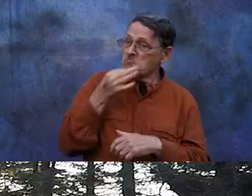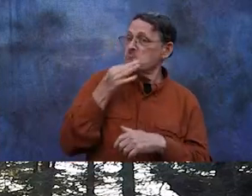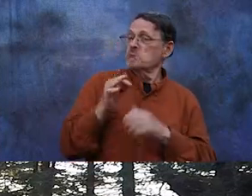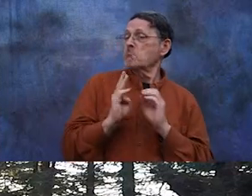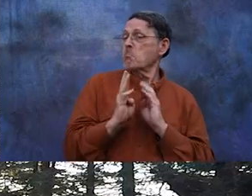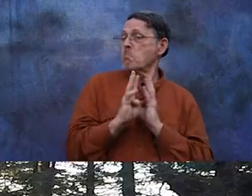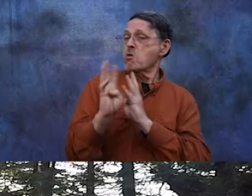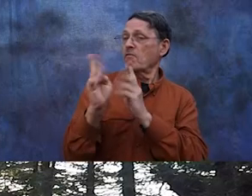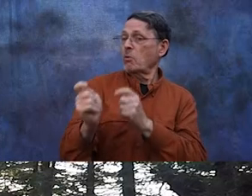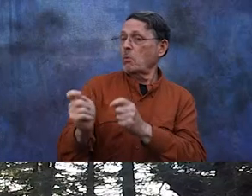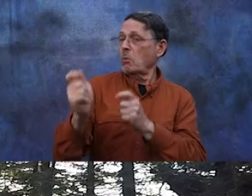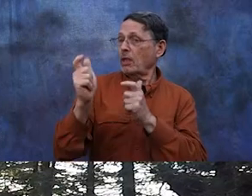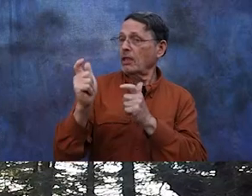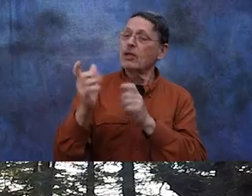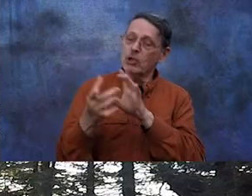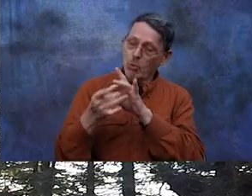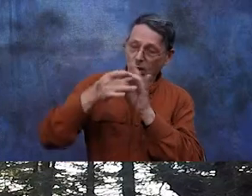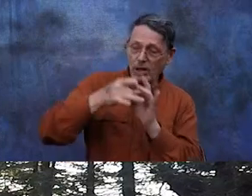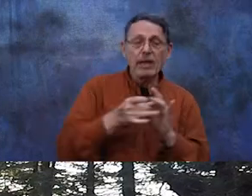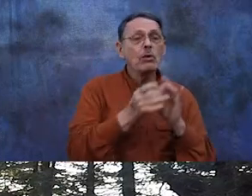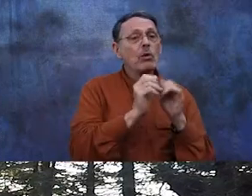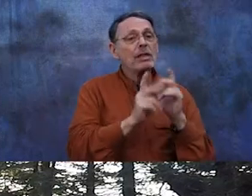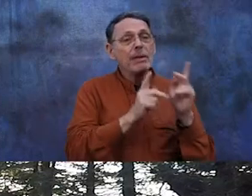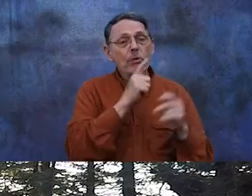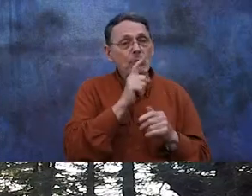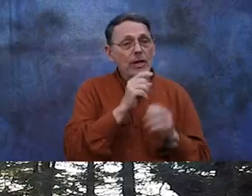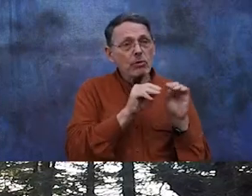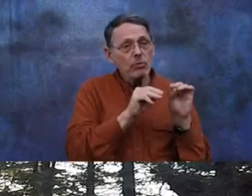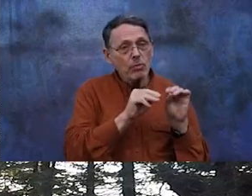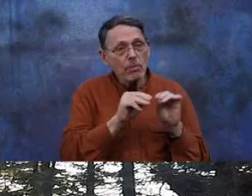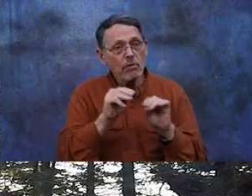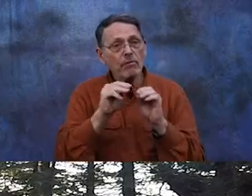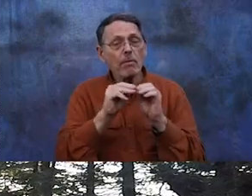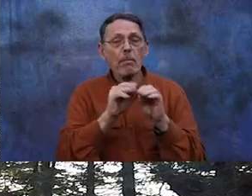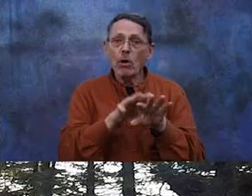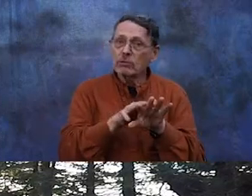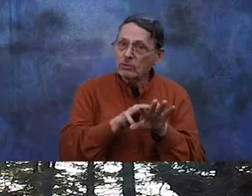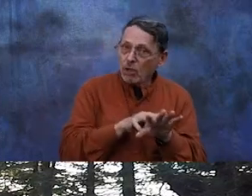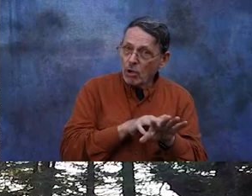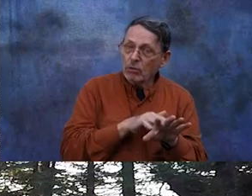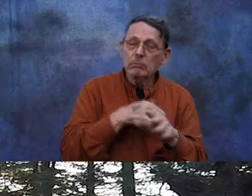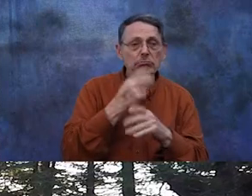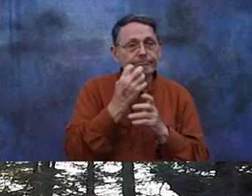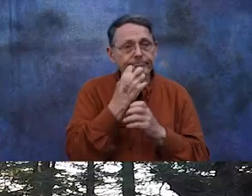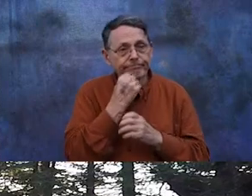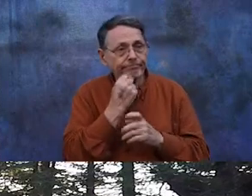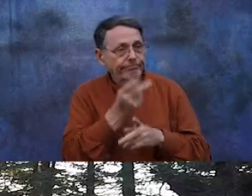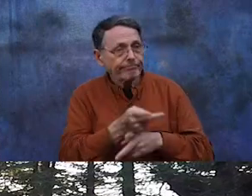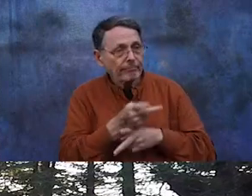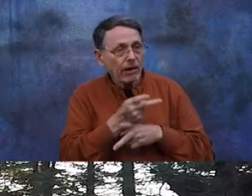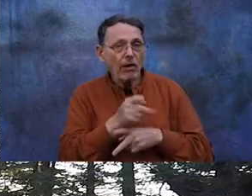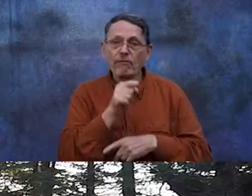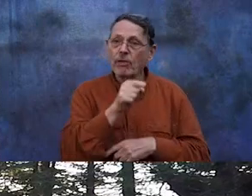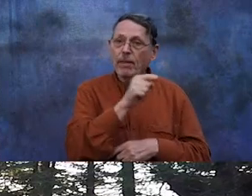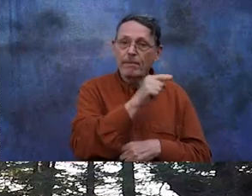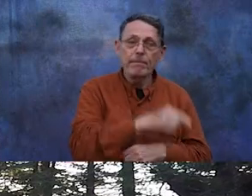be aware that you are linked together with those who need to move more slowly and care for them.